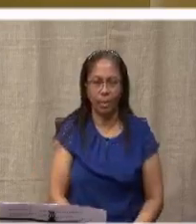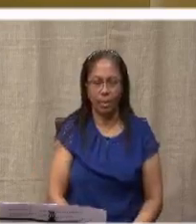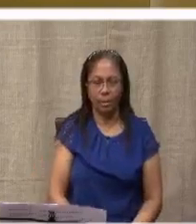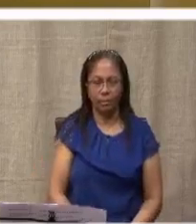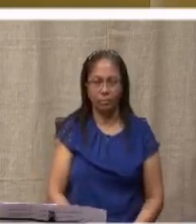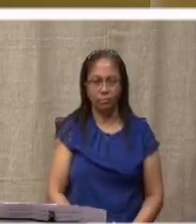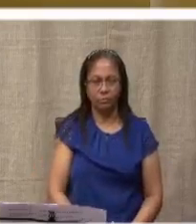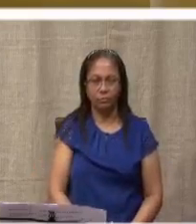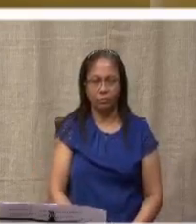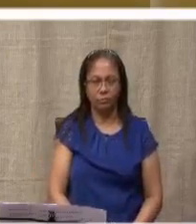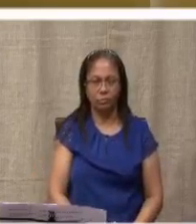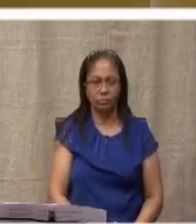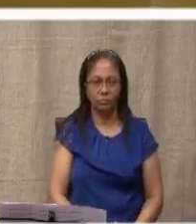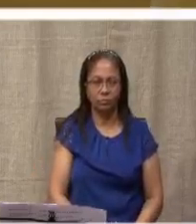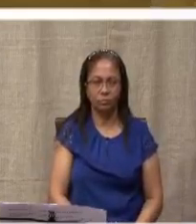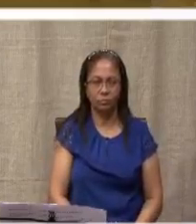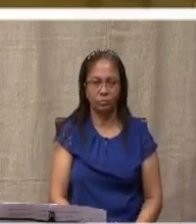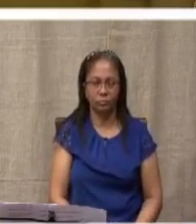amen